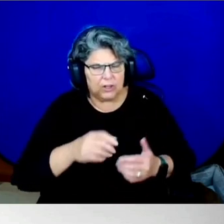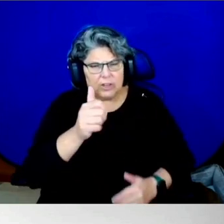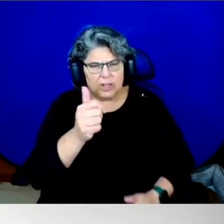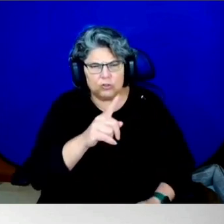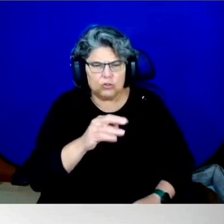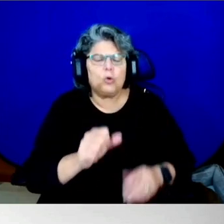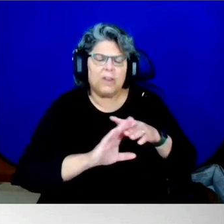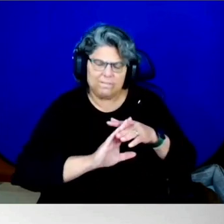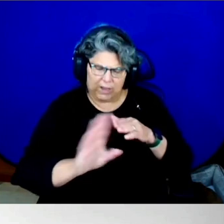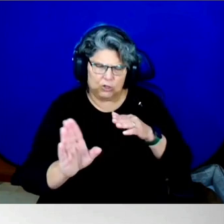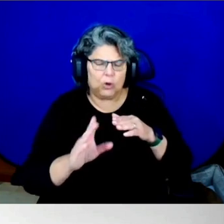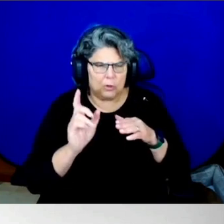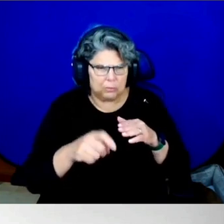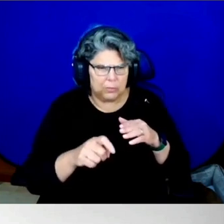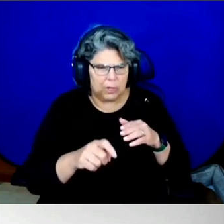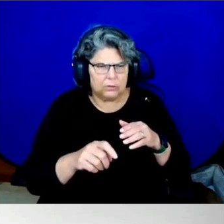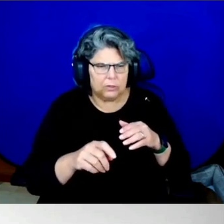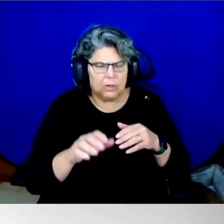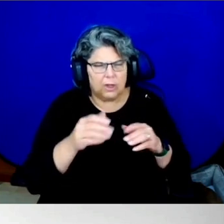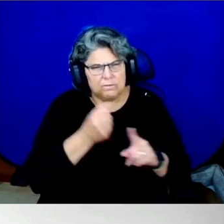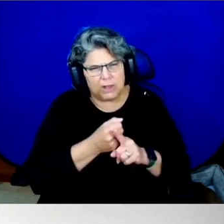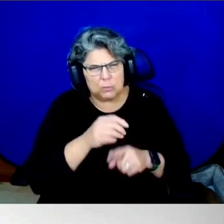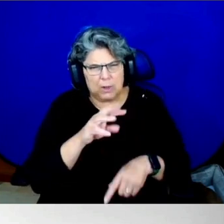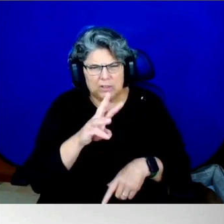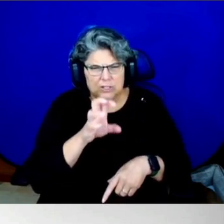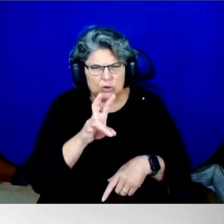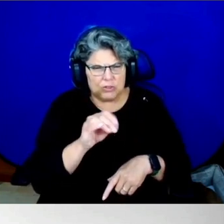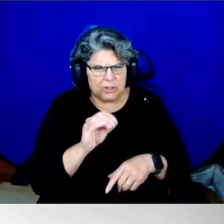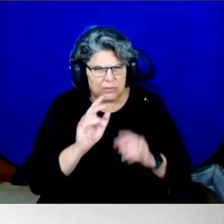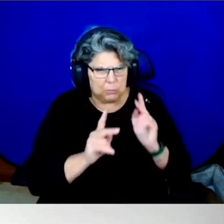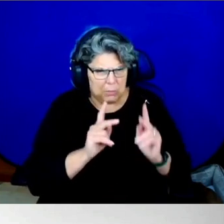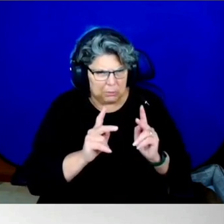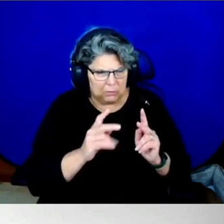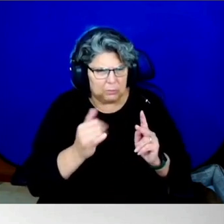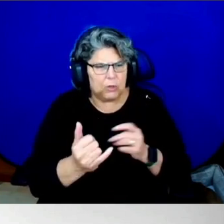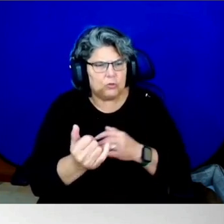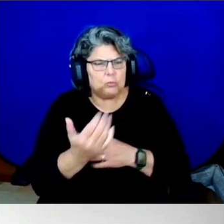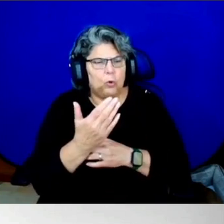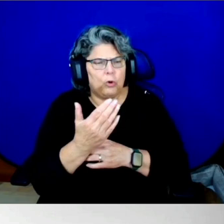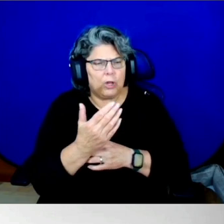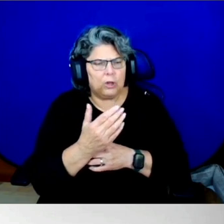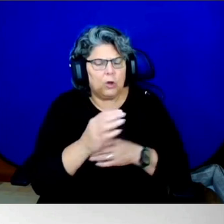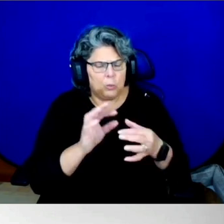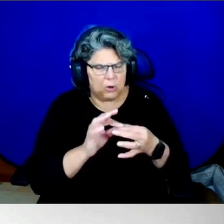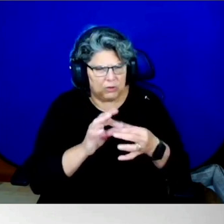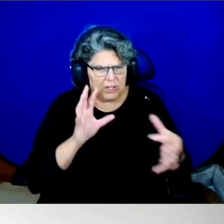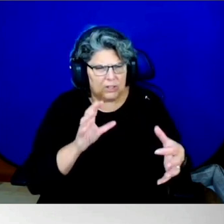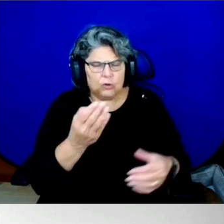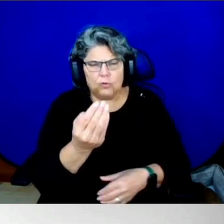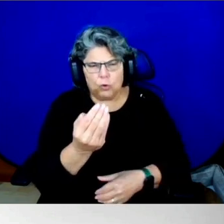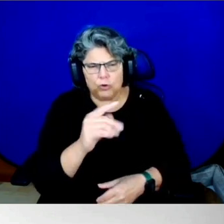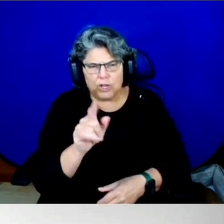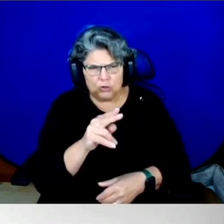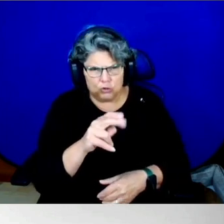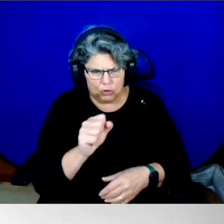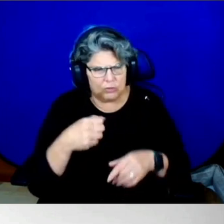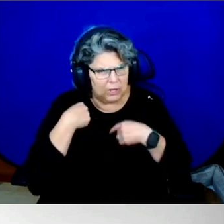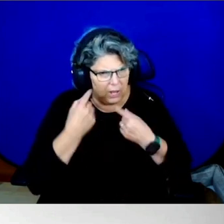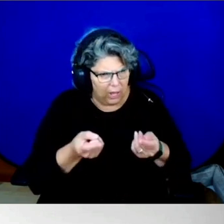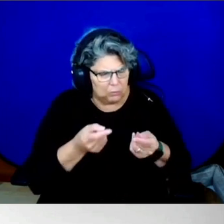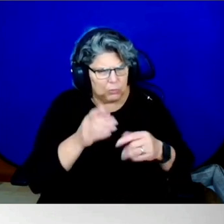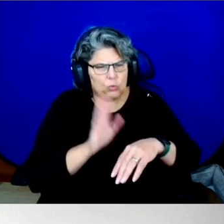affecting approximately 670 people. This morning, we were able to release 14 zones that have been under evacuation warning, place them in a